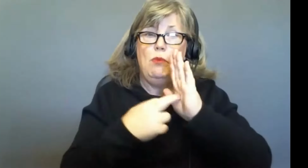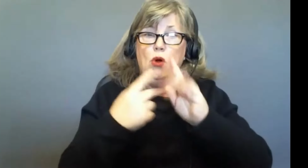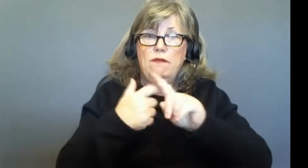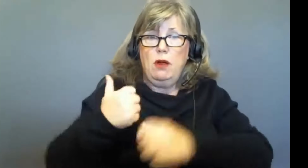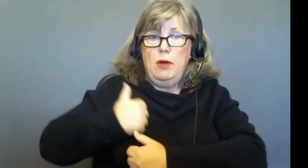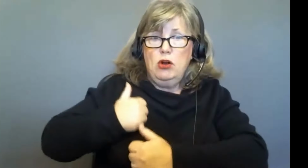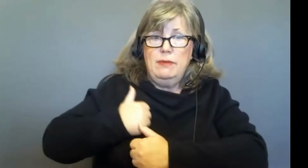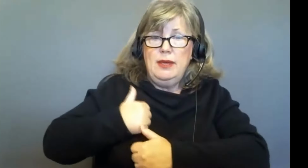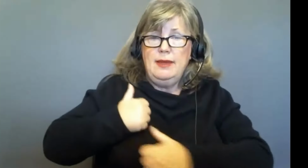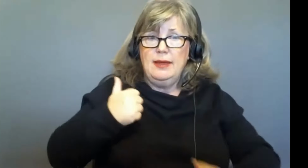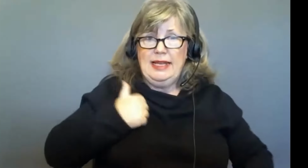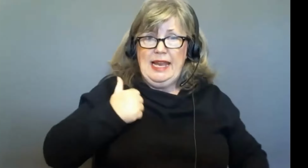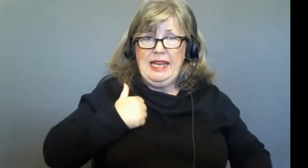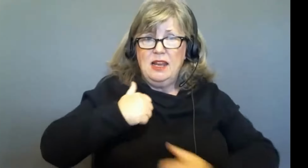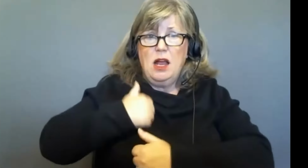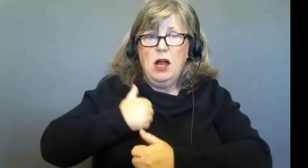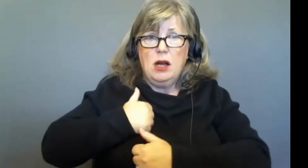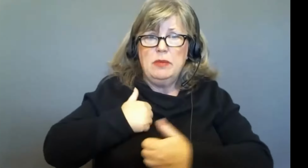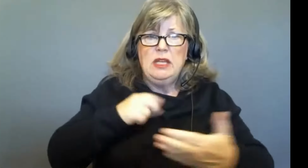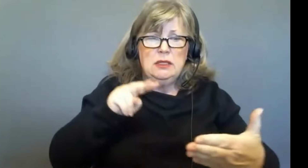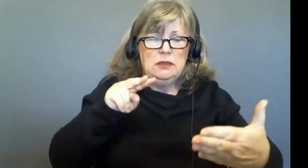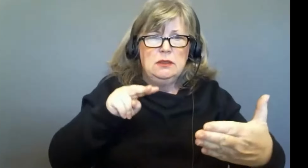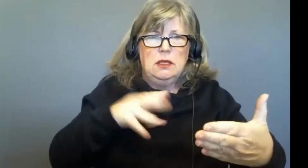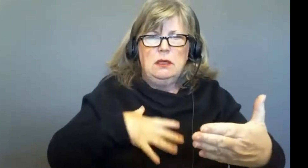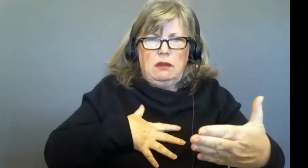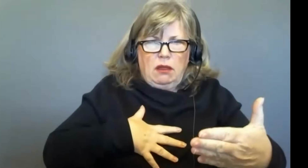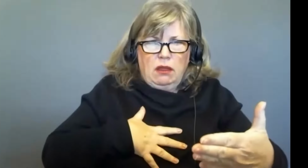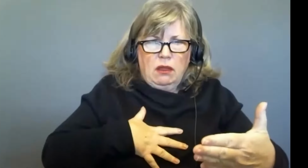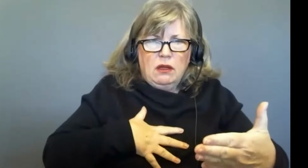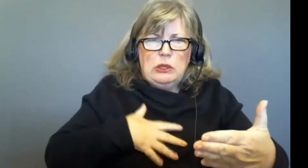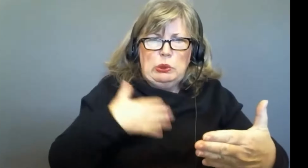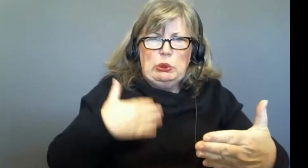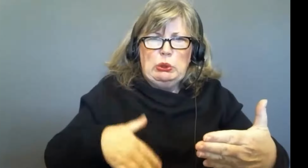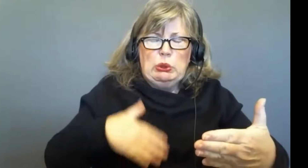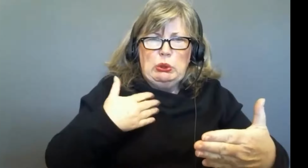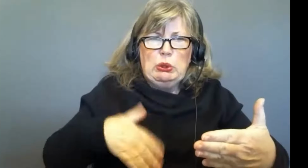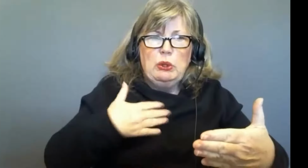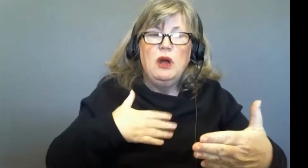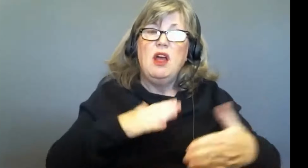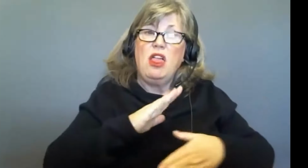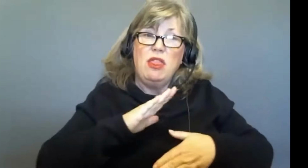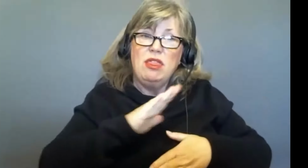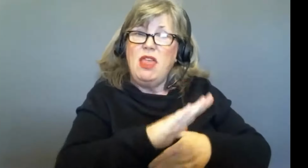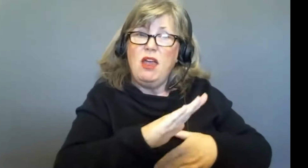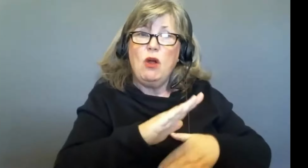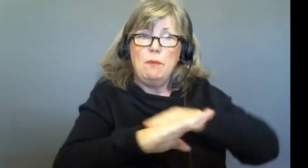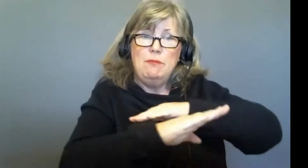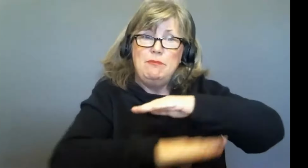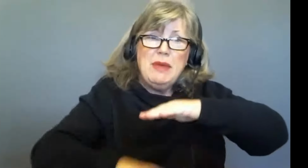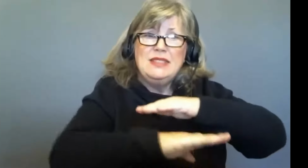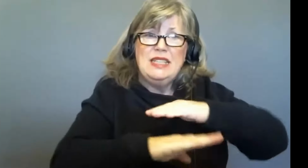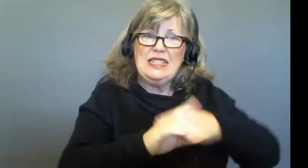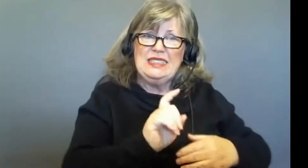Army were quite difficult to read. And we know that the basic needs were not